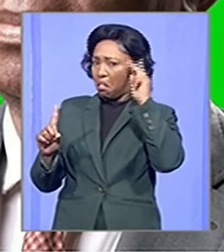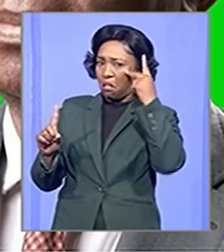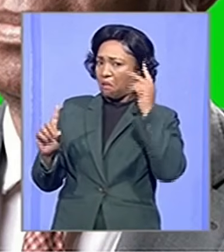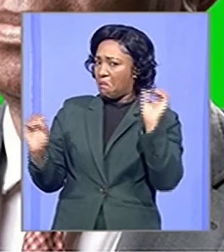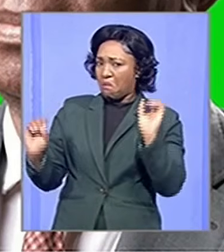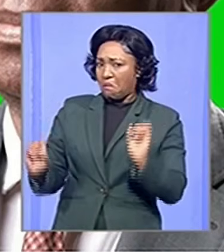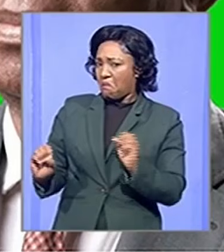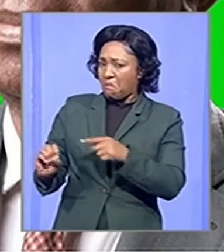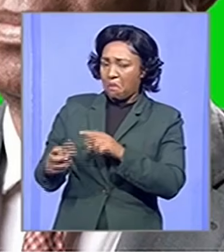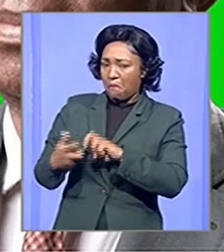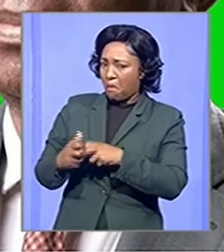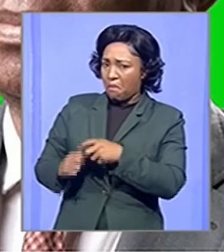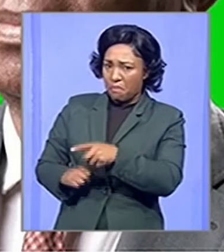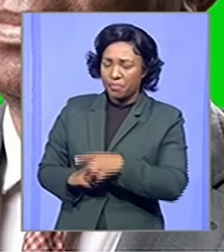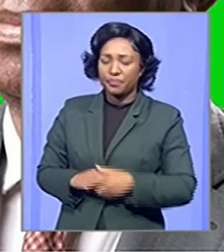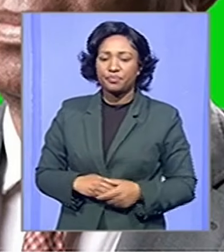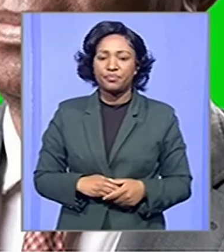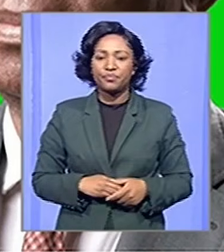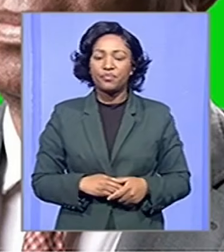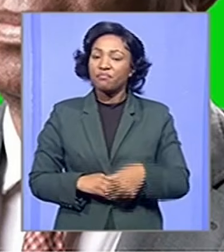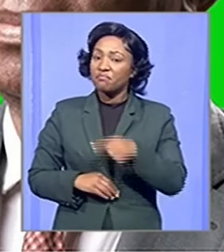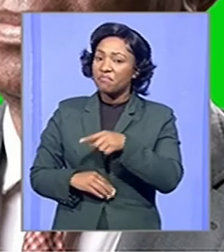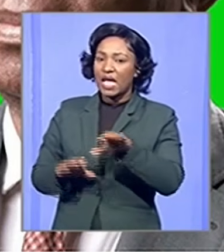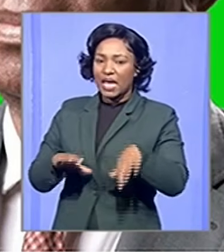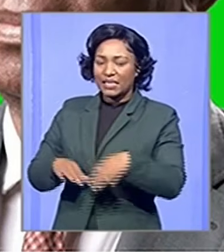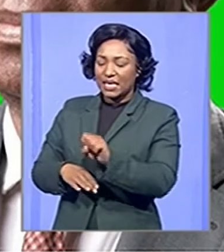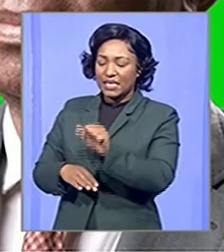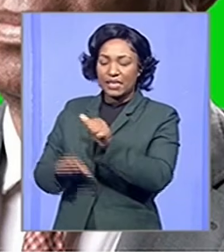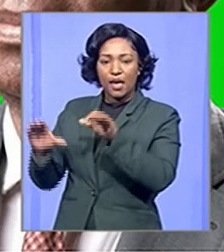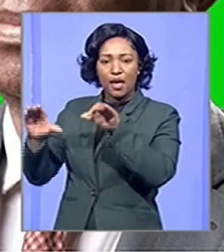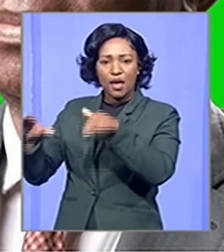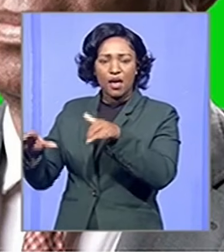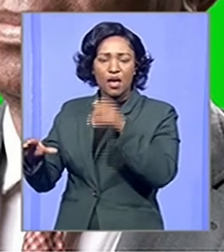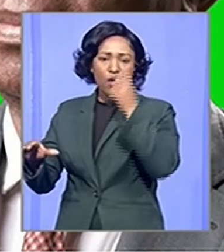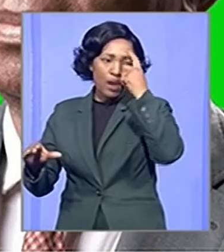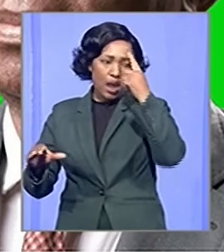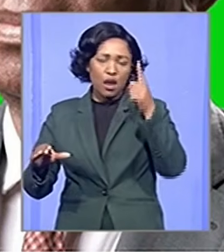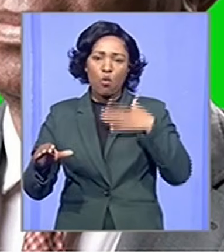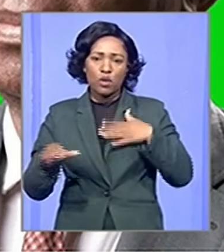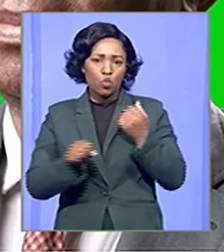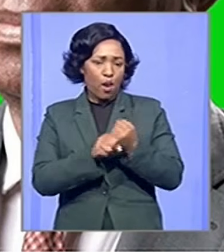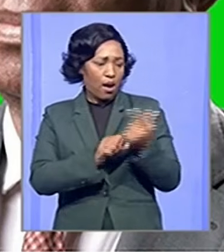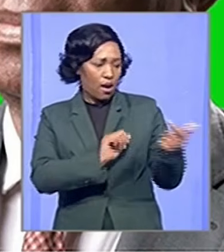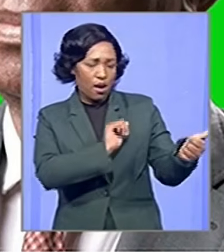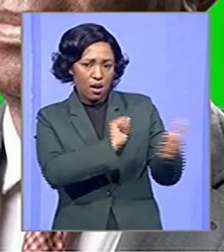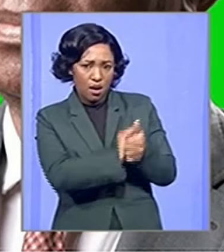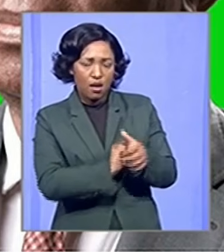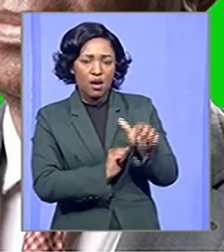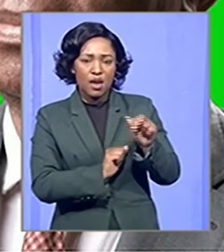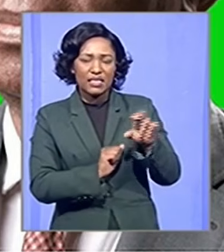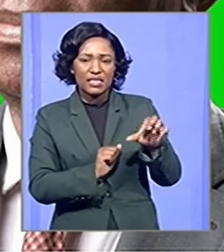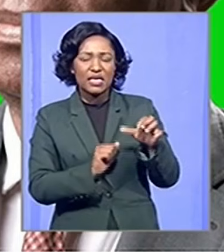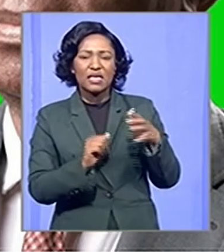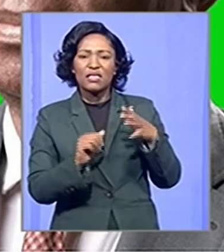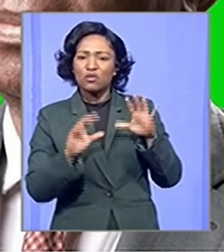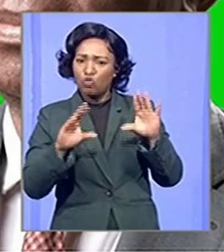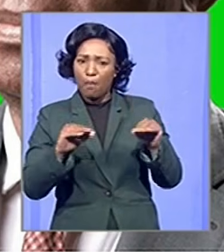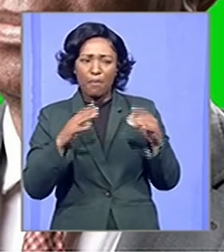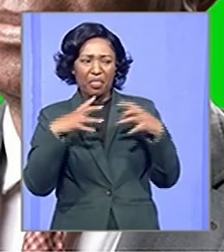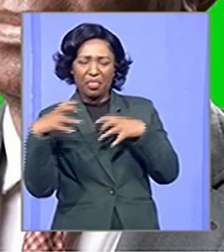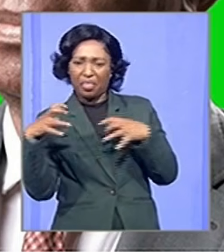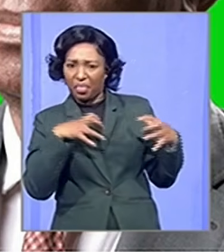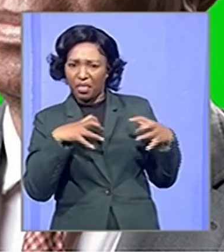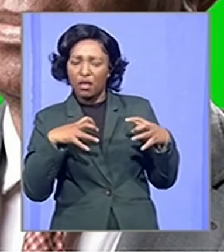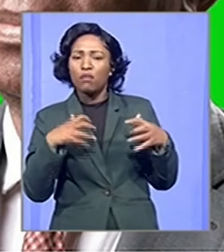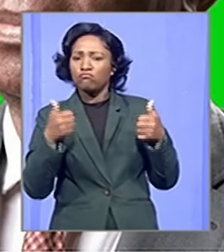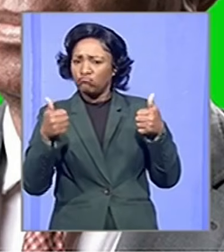Nna ke ra e ba ile gore Action SA e bone gore go kaone e berekisane le ANC ba tloele dikgwakgwano tsa bona. Ke bona o le kaone